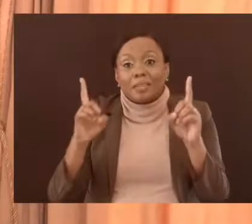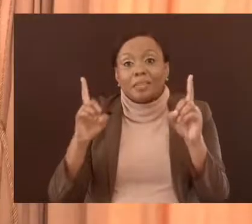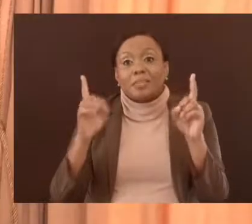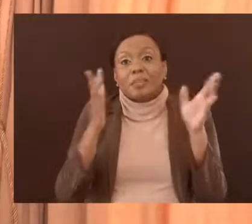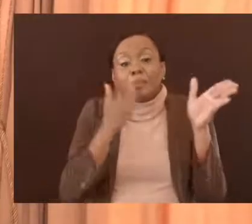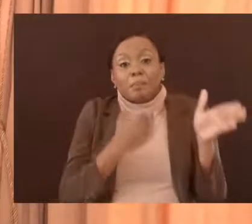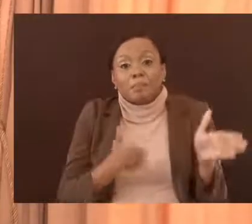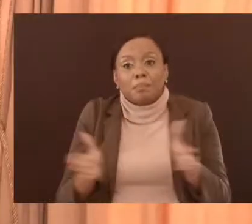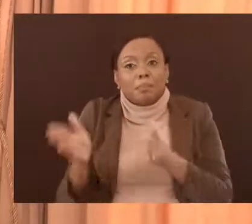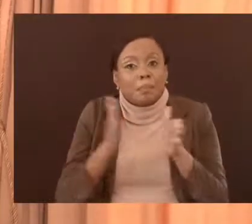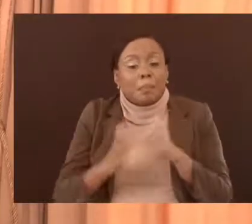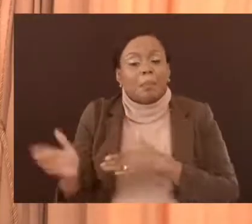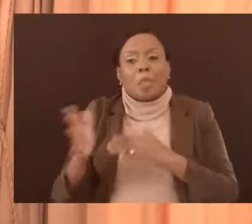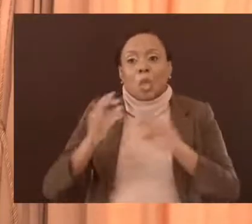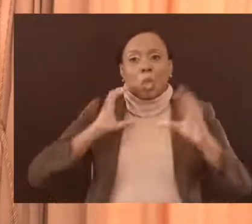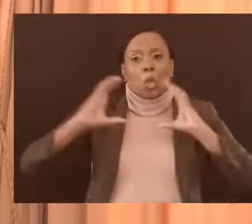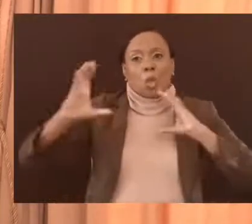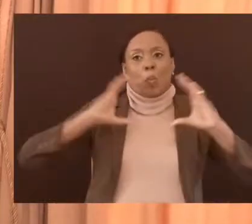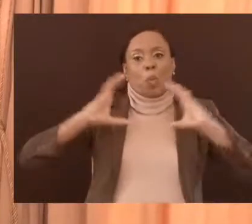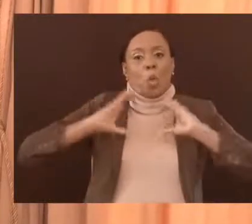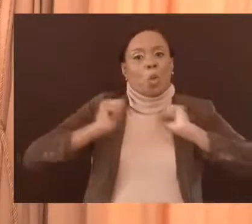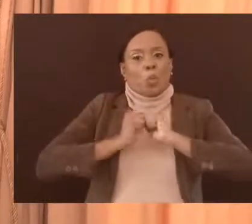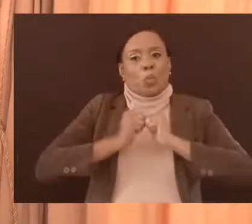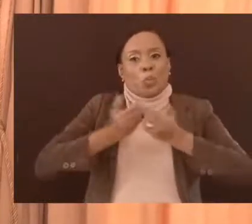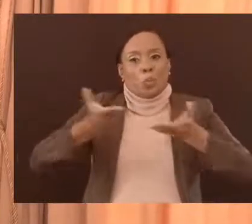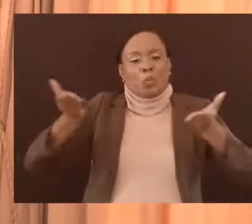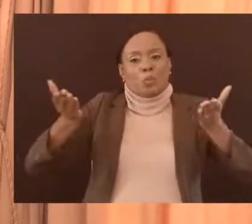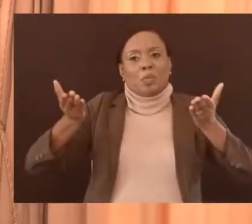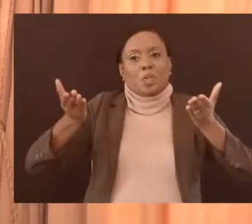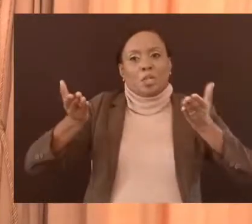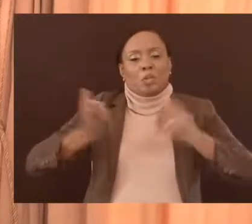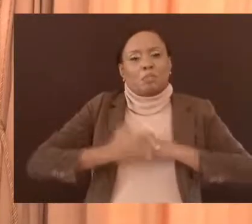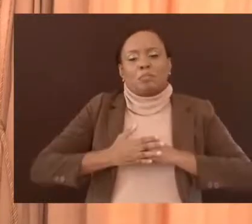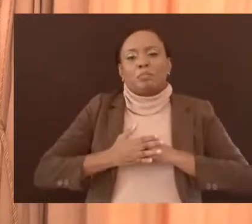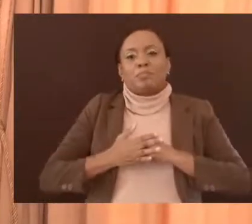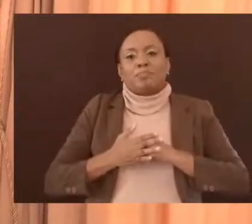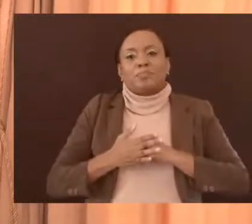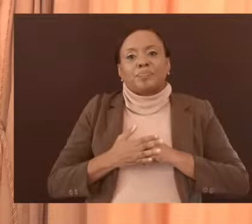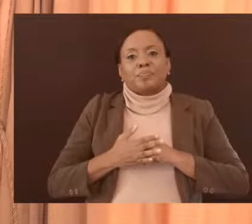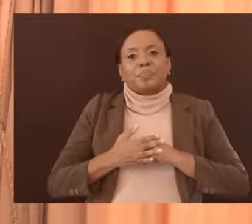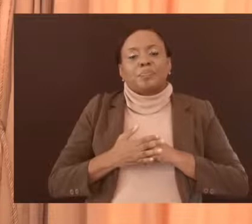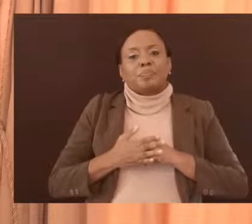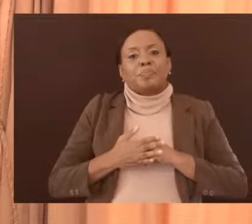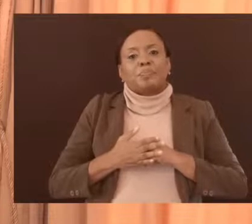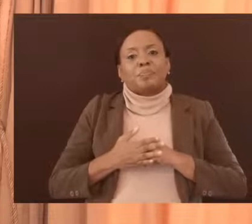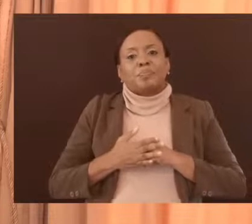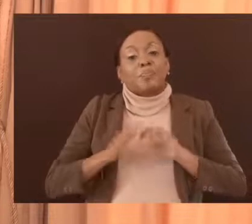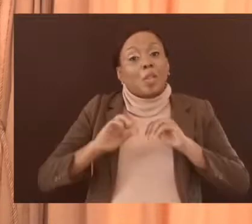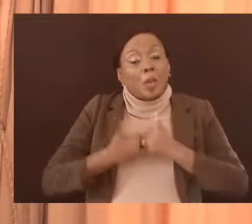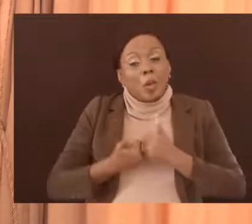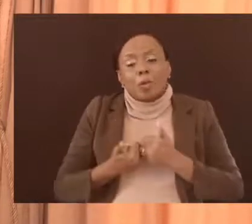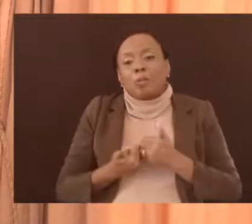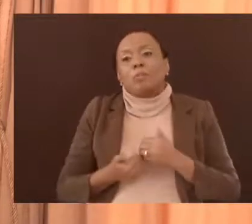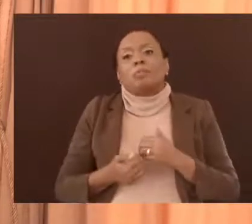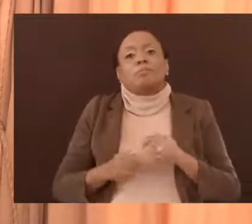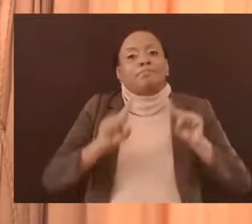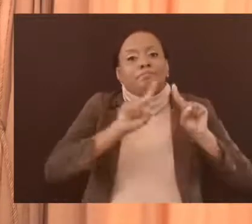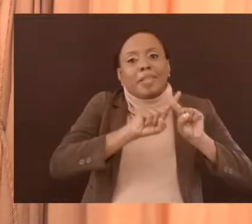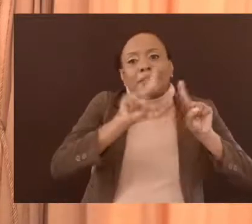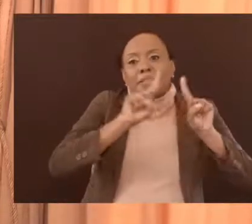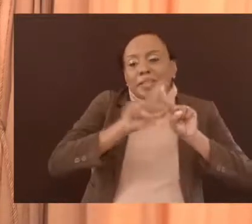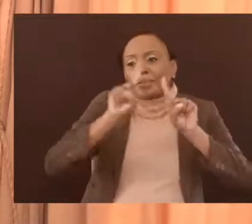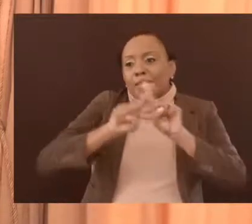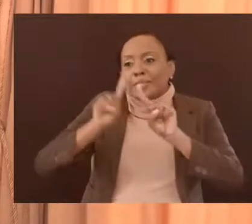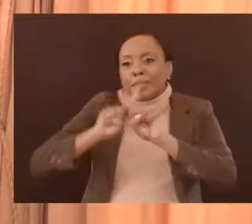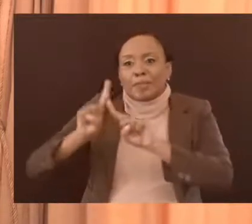plans to communicate with you through all forms. We want to hear you.